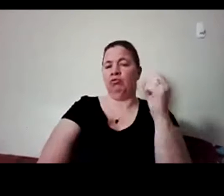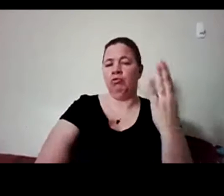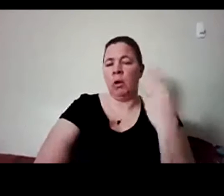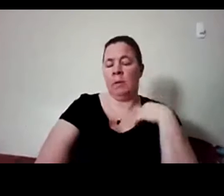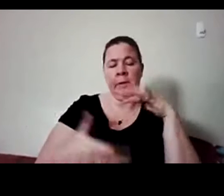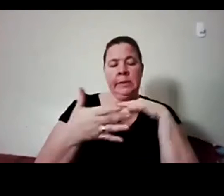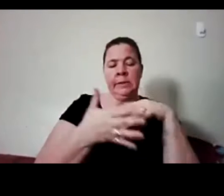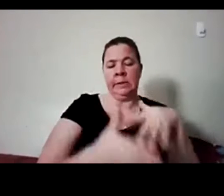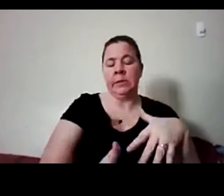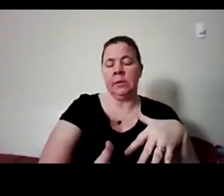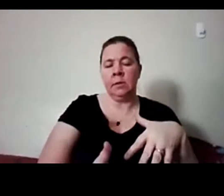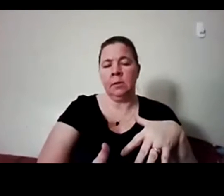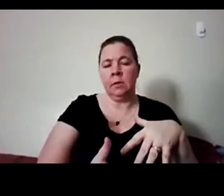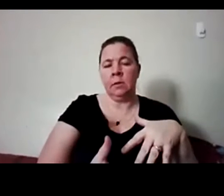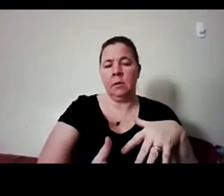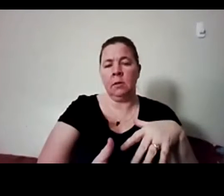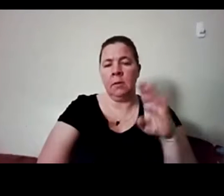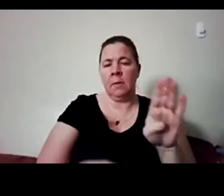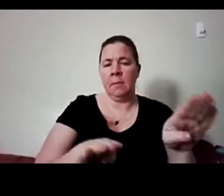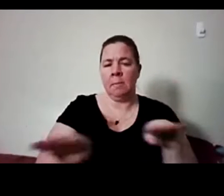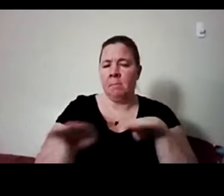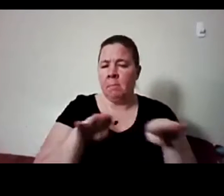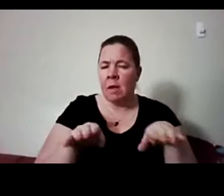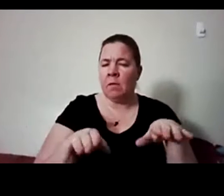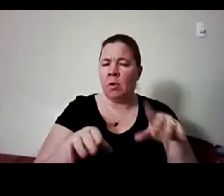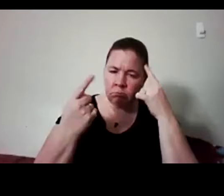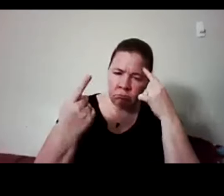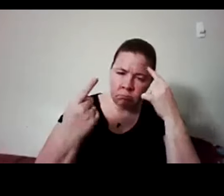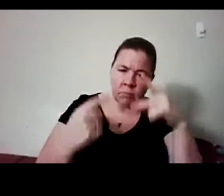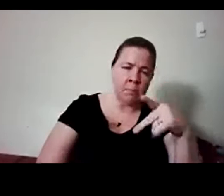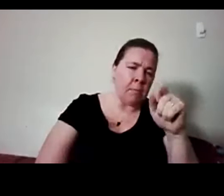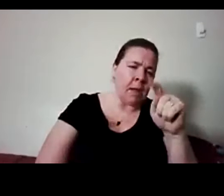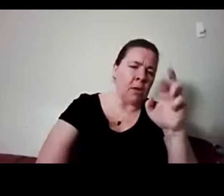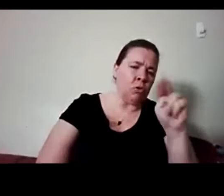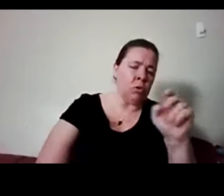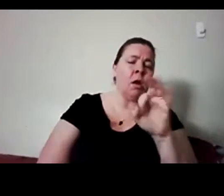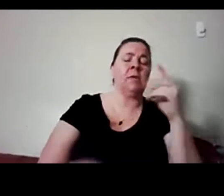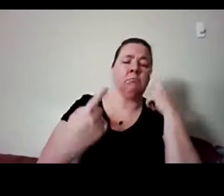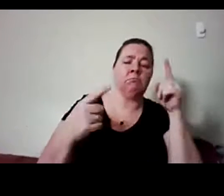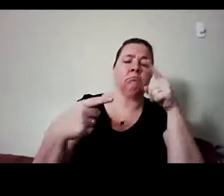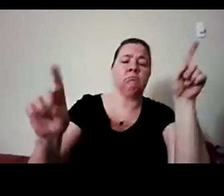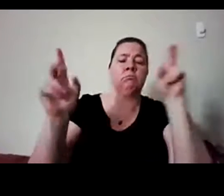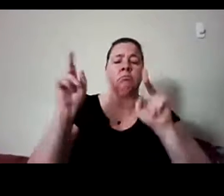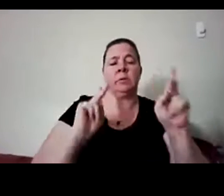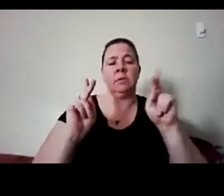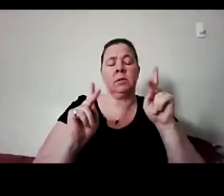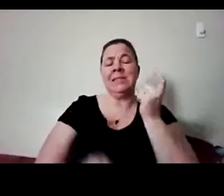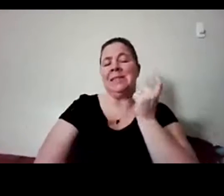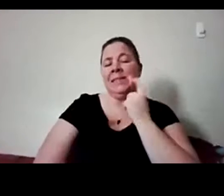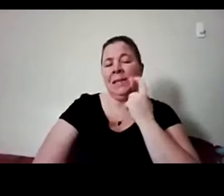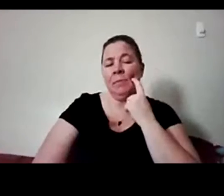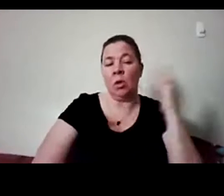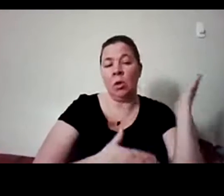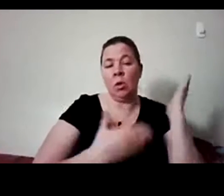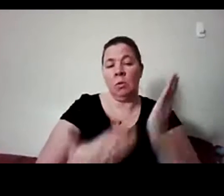studying rigorously the behavioral patterns of successful people. And one of them is simple. You bring an opportunity to them, they